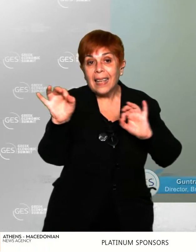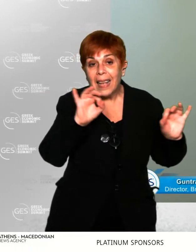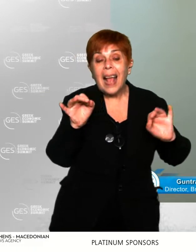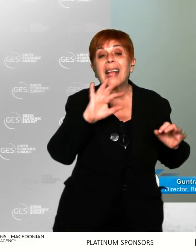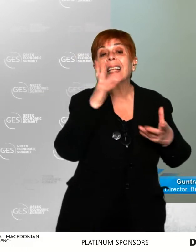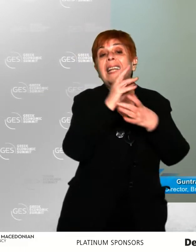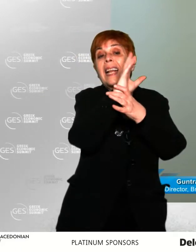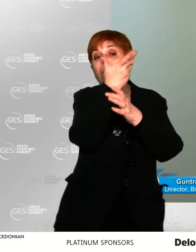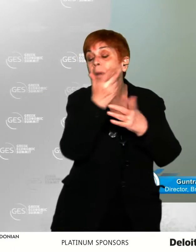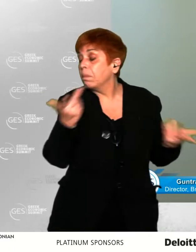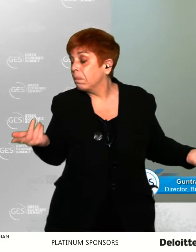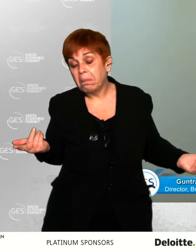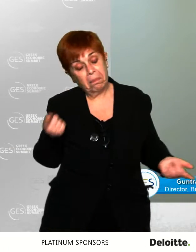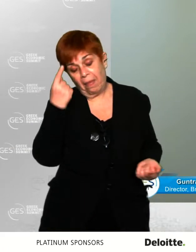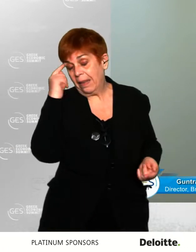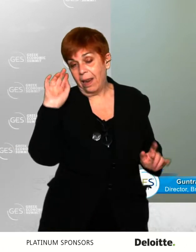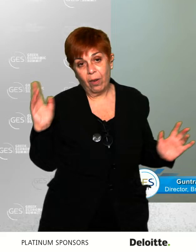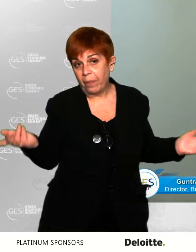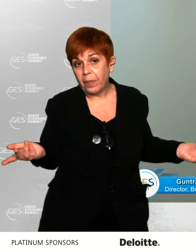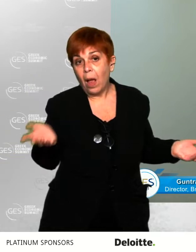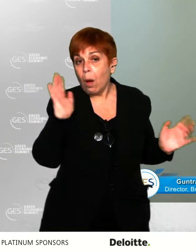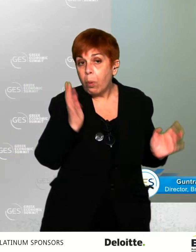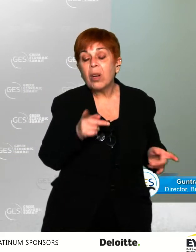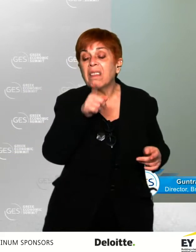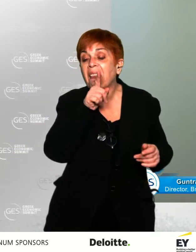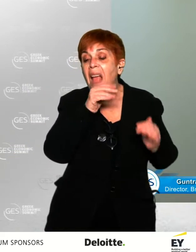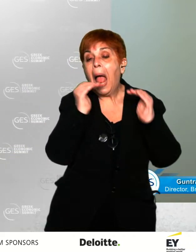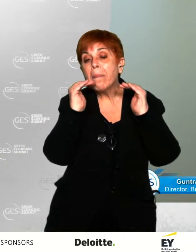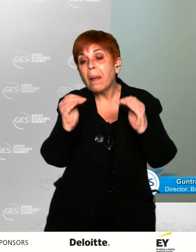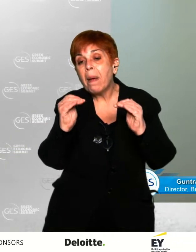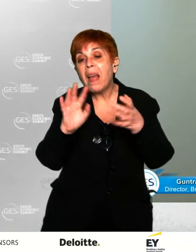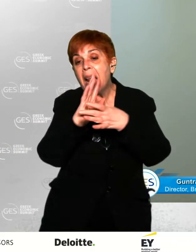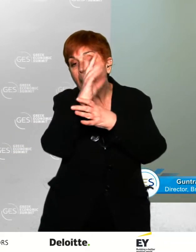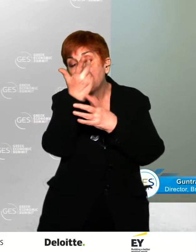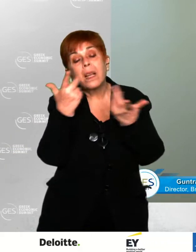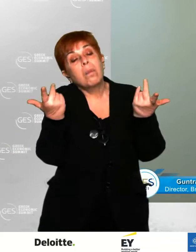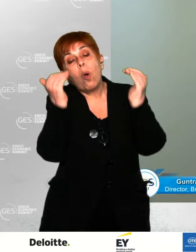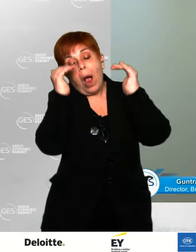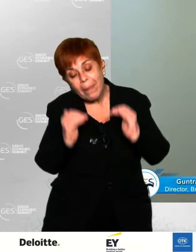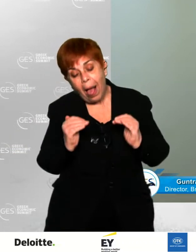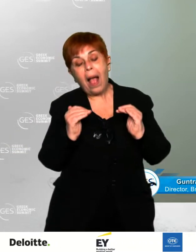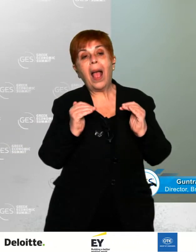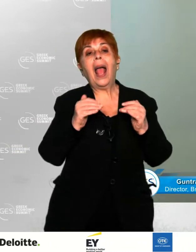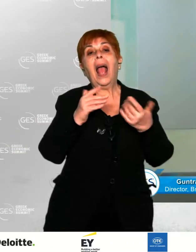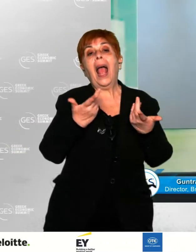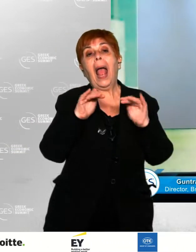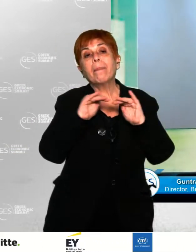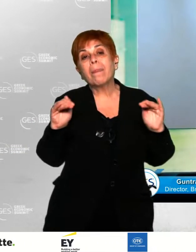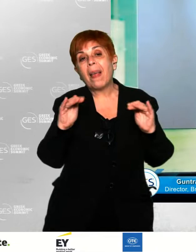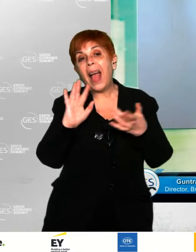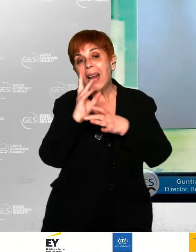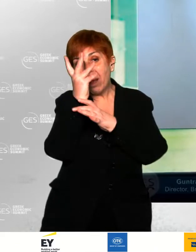or possibly even somewhat less growth. And since we're talking about Europe, I